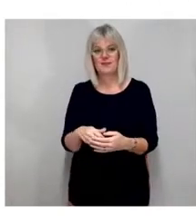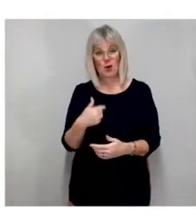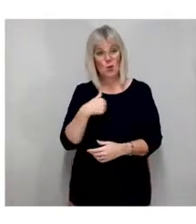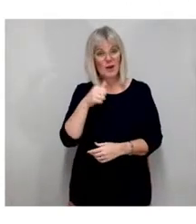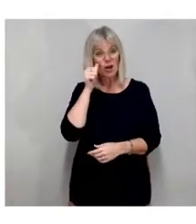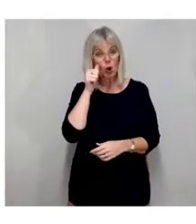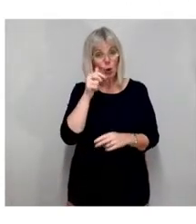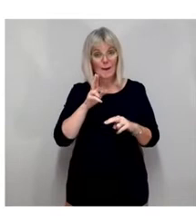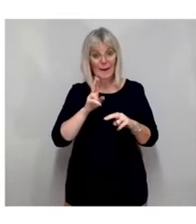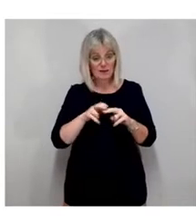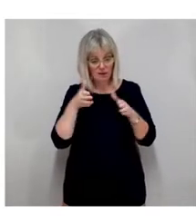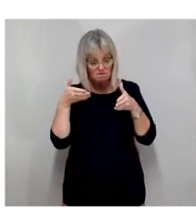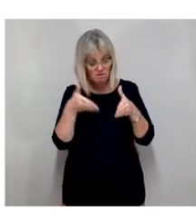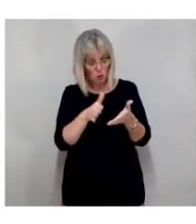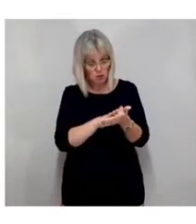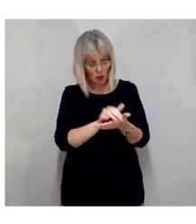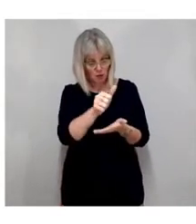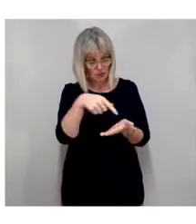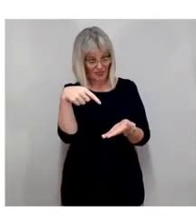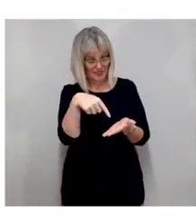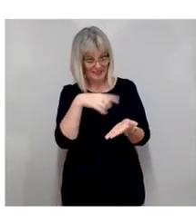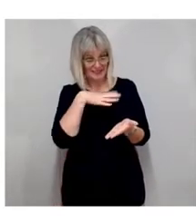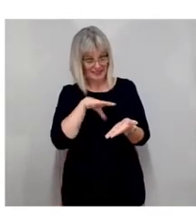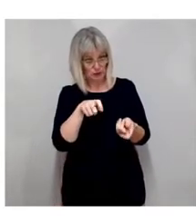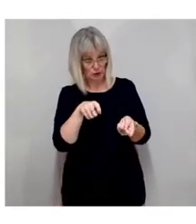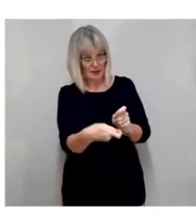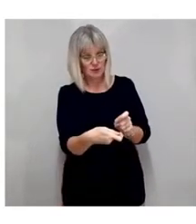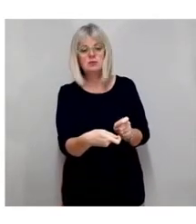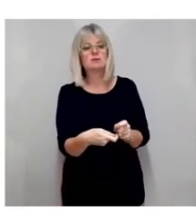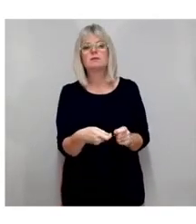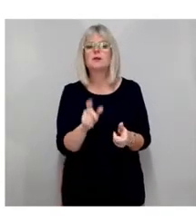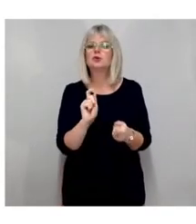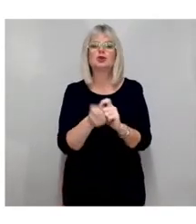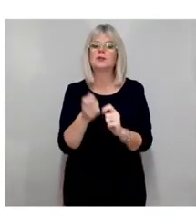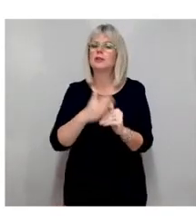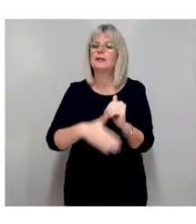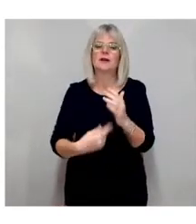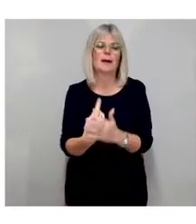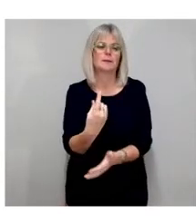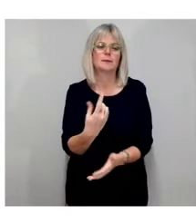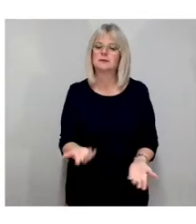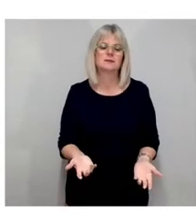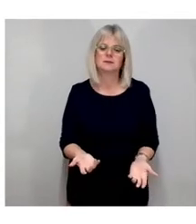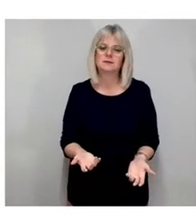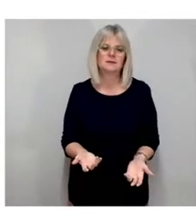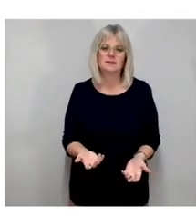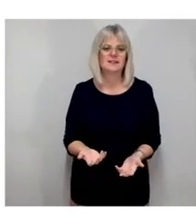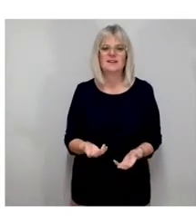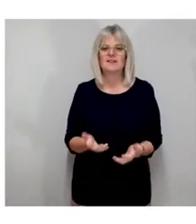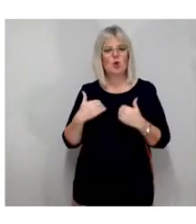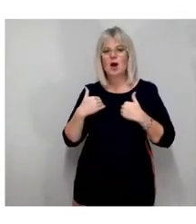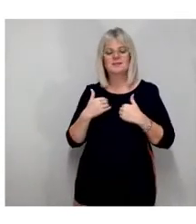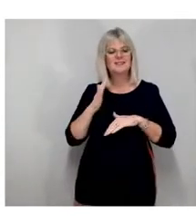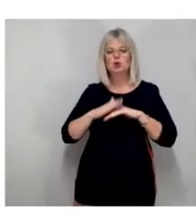change, you can't make change happen. It's never technology and process that comes in the way of change. It's our behaviors, it's